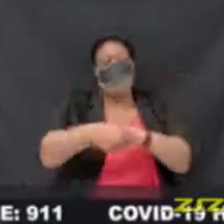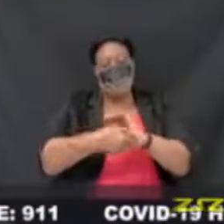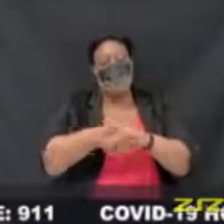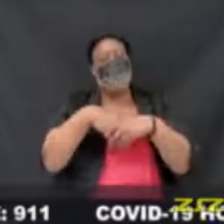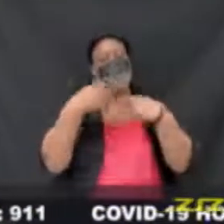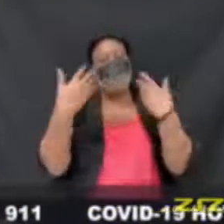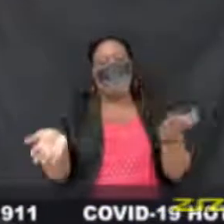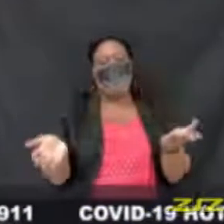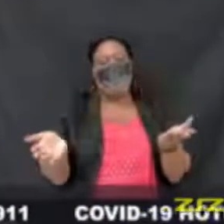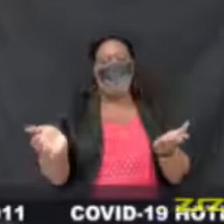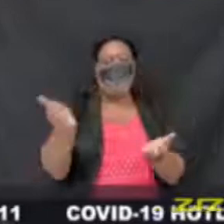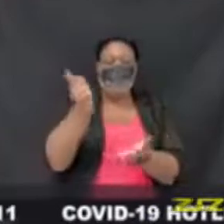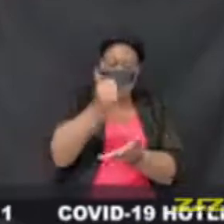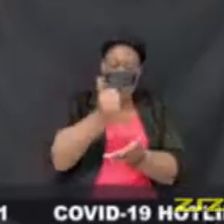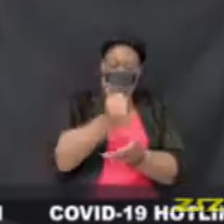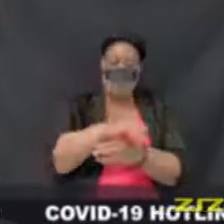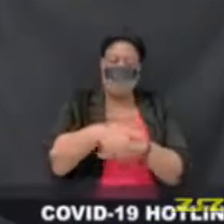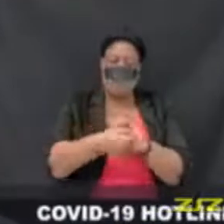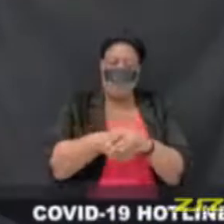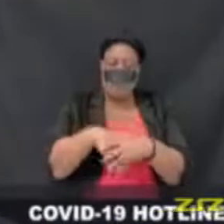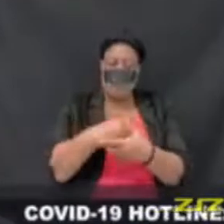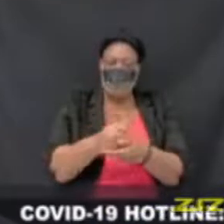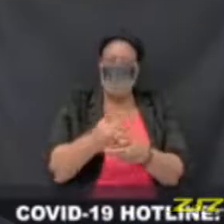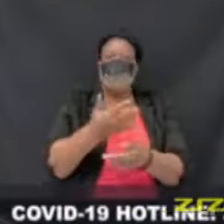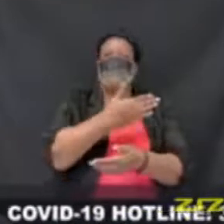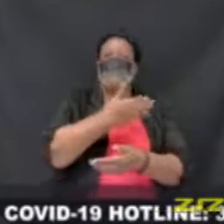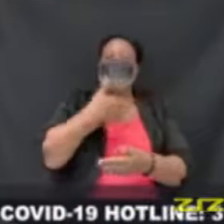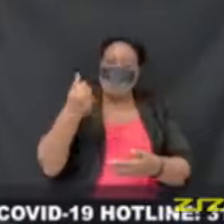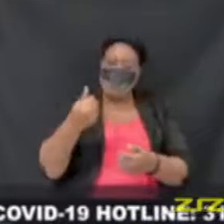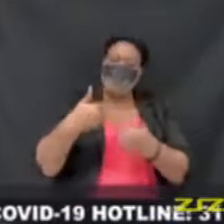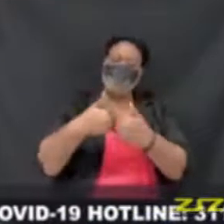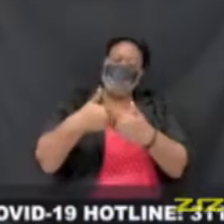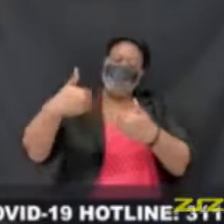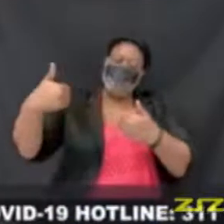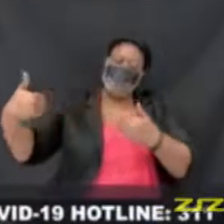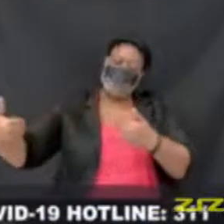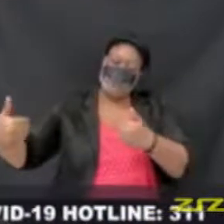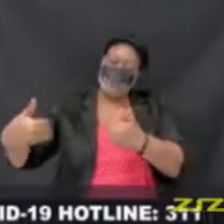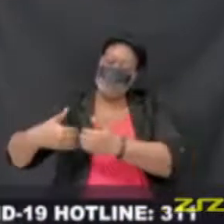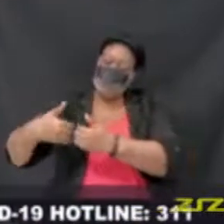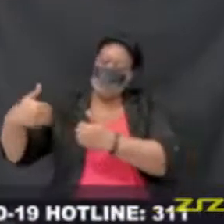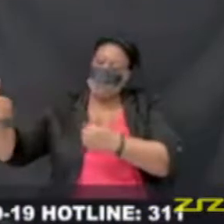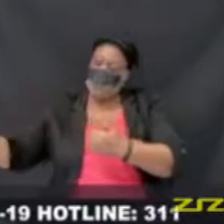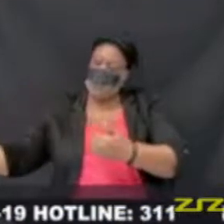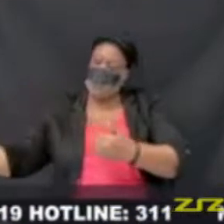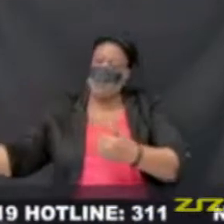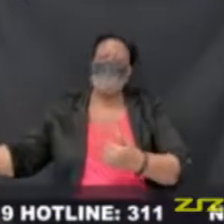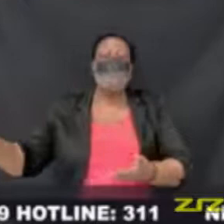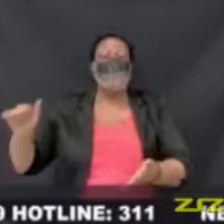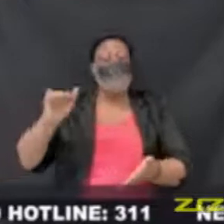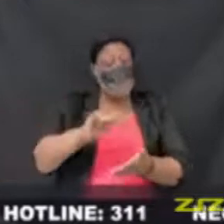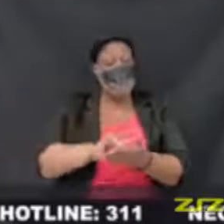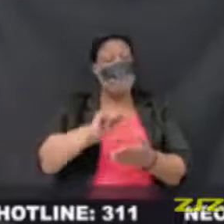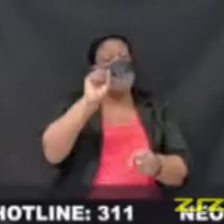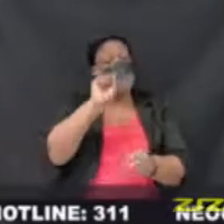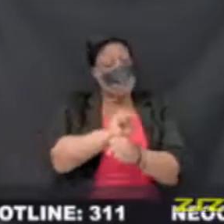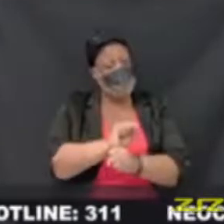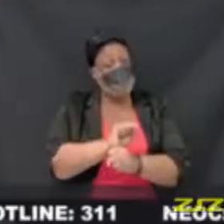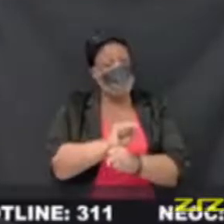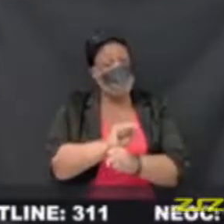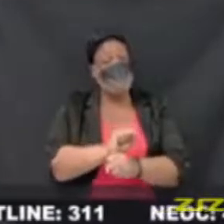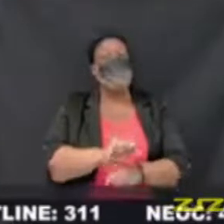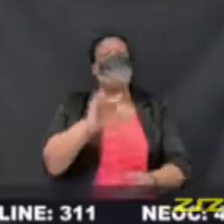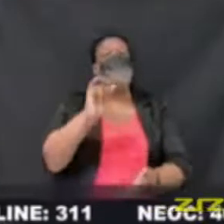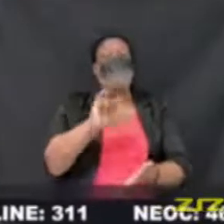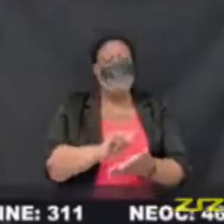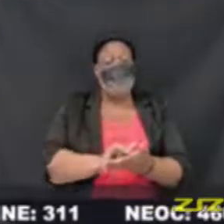and appropriate distancing. These are the measures that have worked. These are the measures that have brought us hitherto,